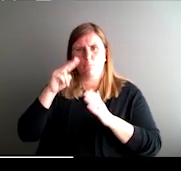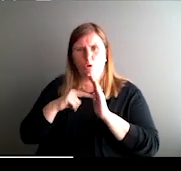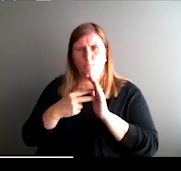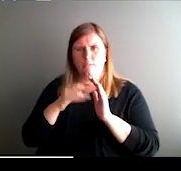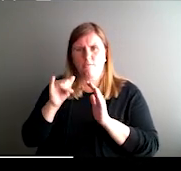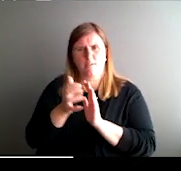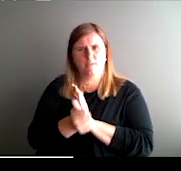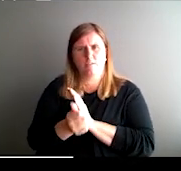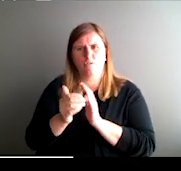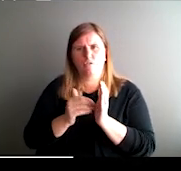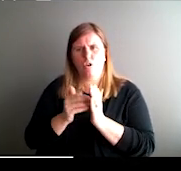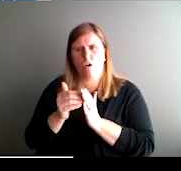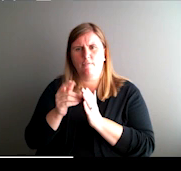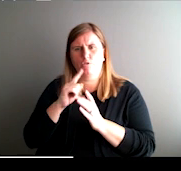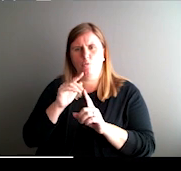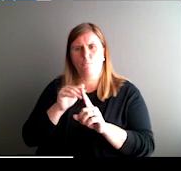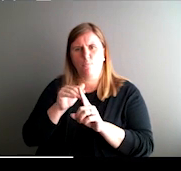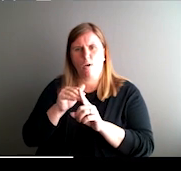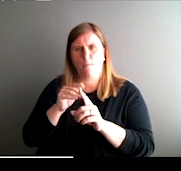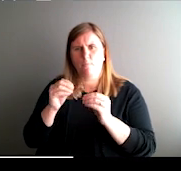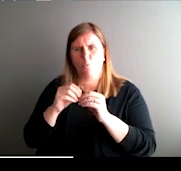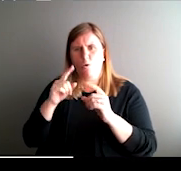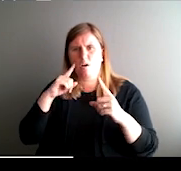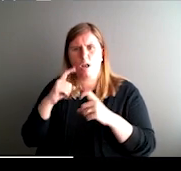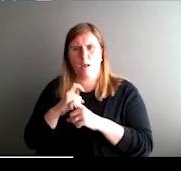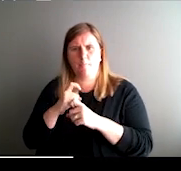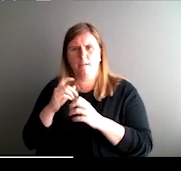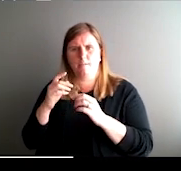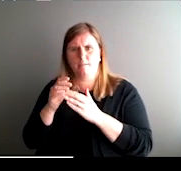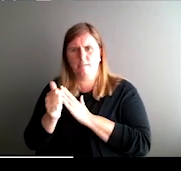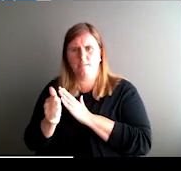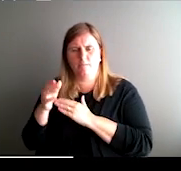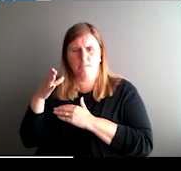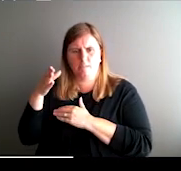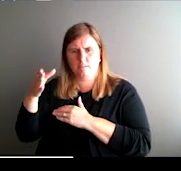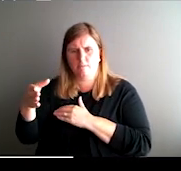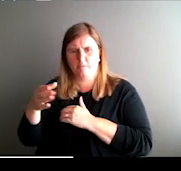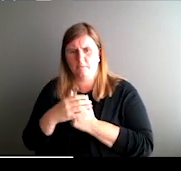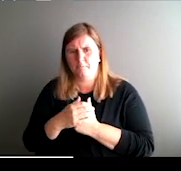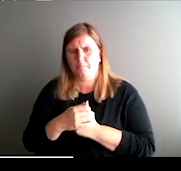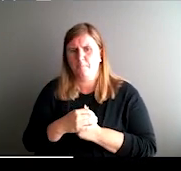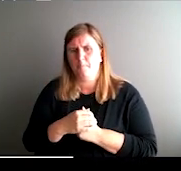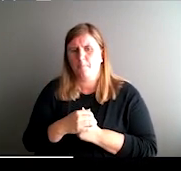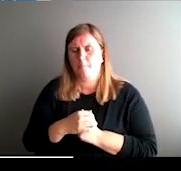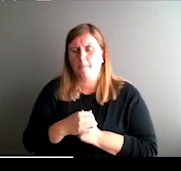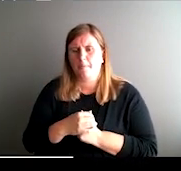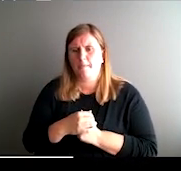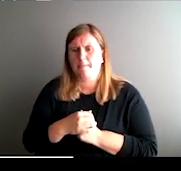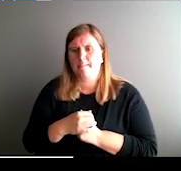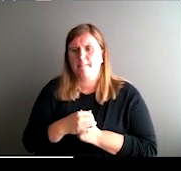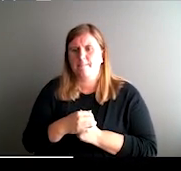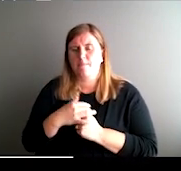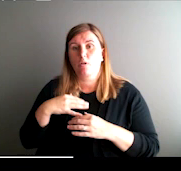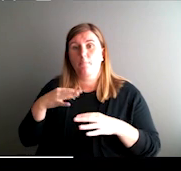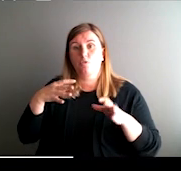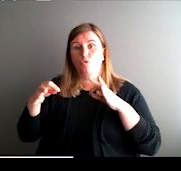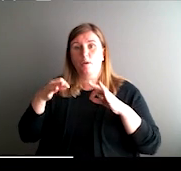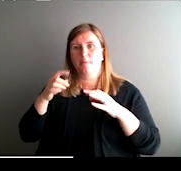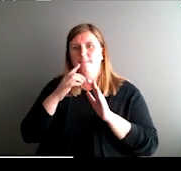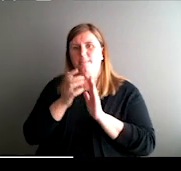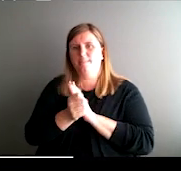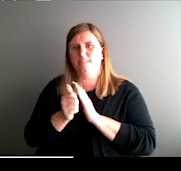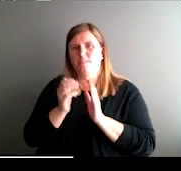that skill? It's often to prompt a more complex skill down the line a bit. What I'm describing here is a